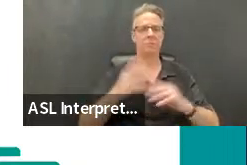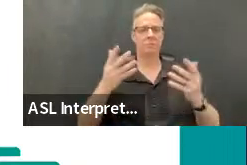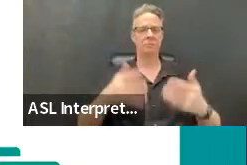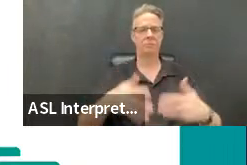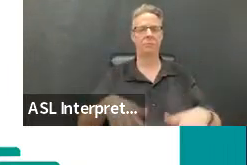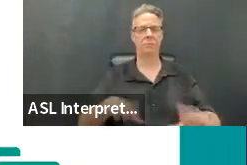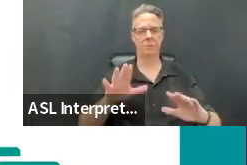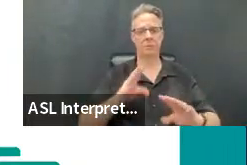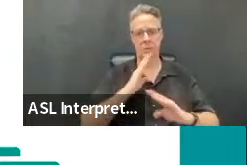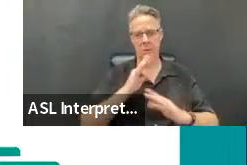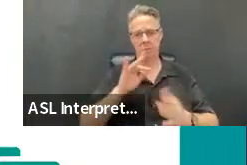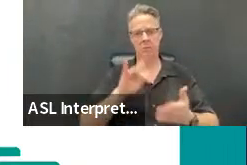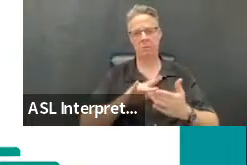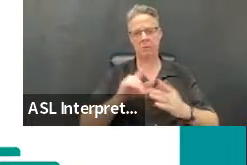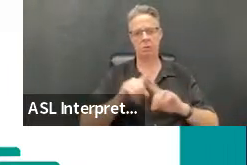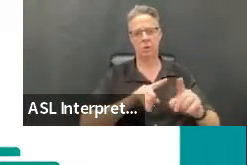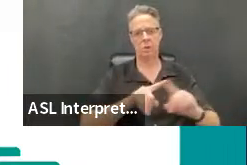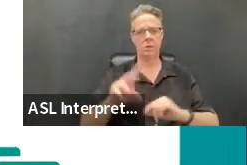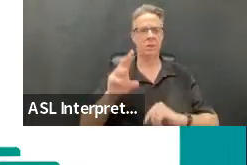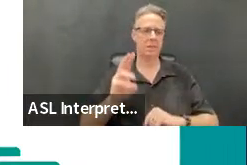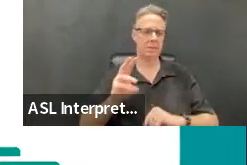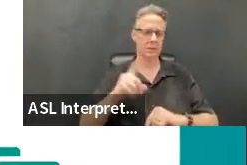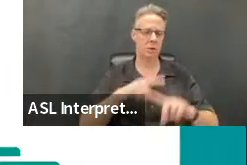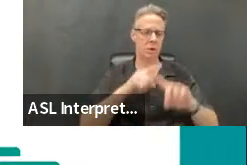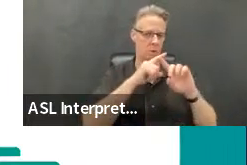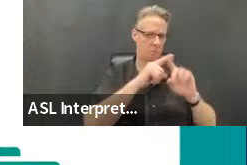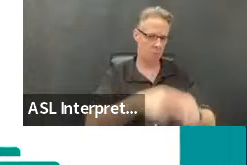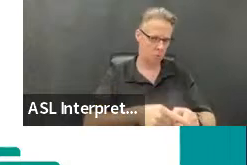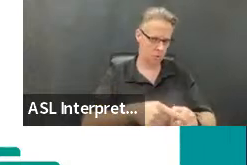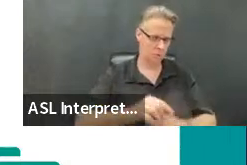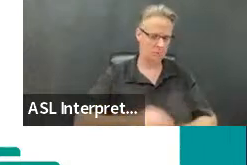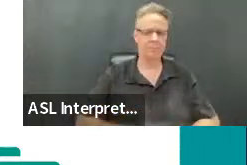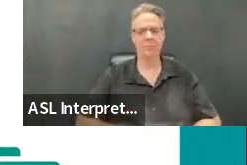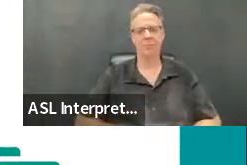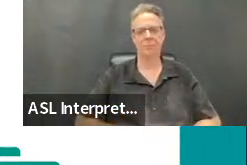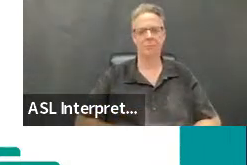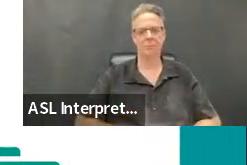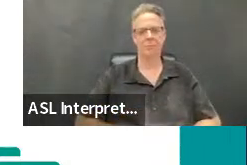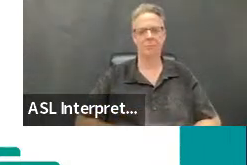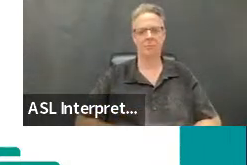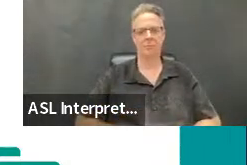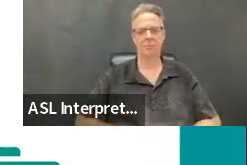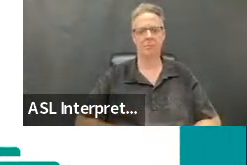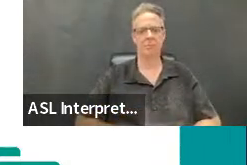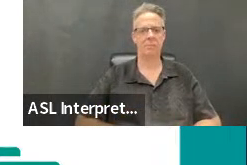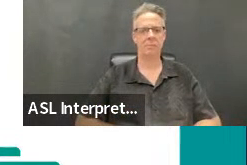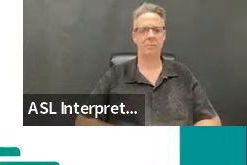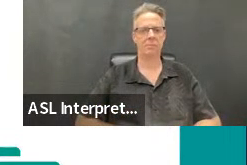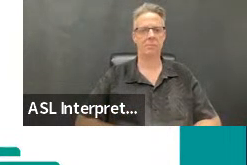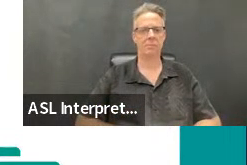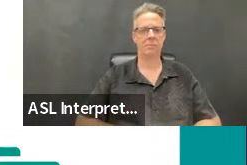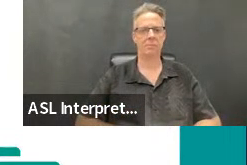are invited to speak, dial *6 to unmute yourself. Next slide.